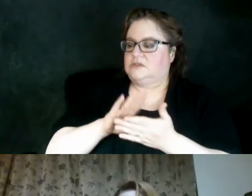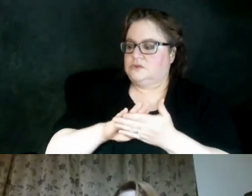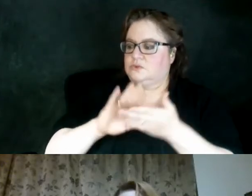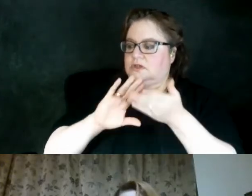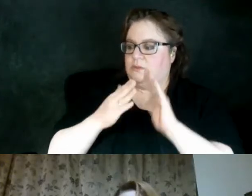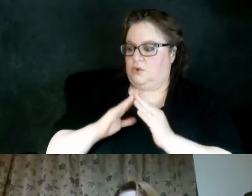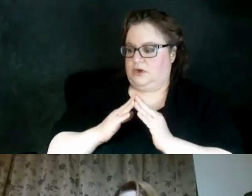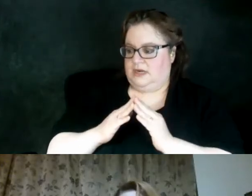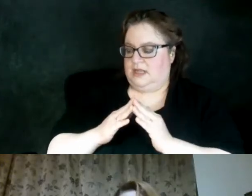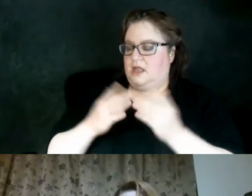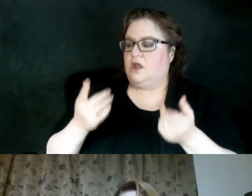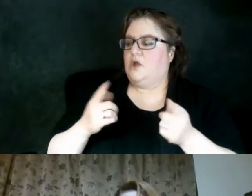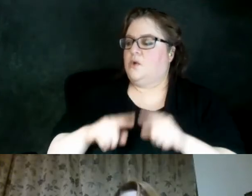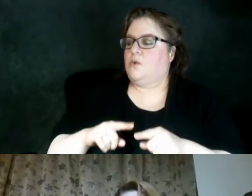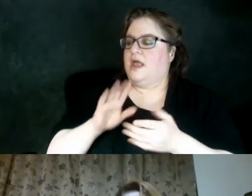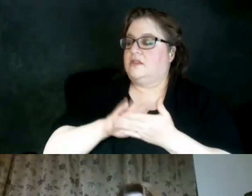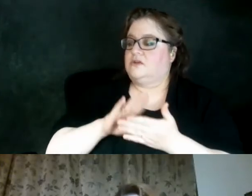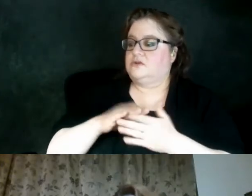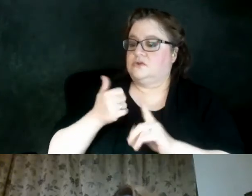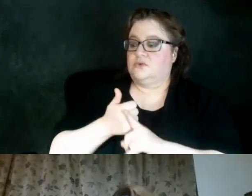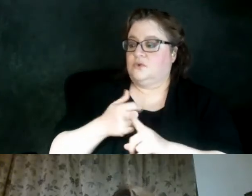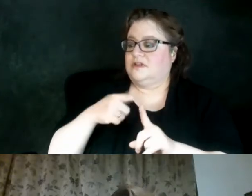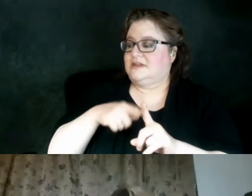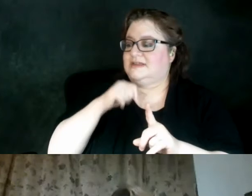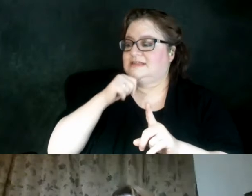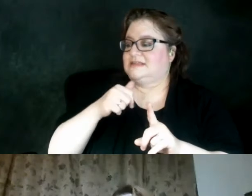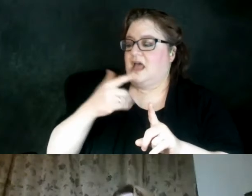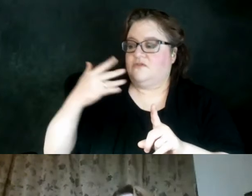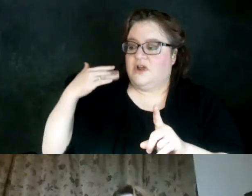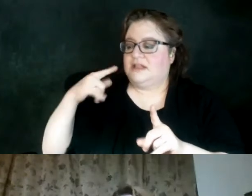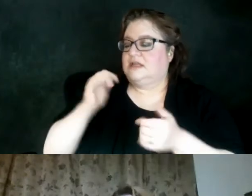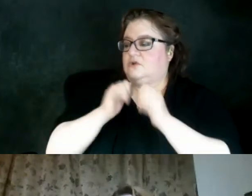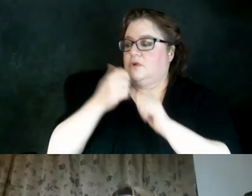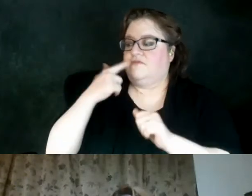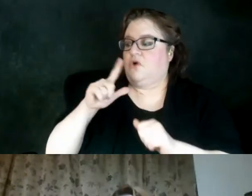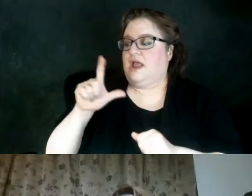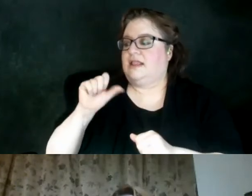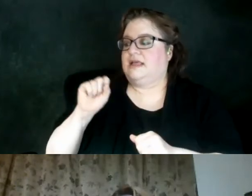community when the school is not friendly to run for the LSC?